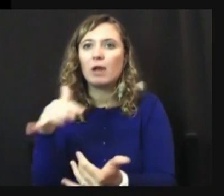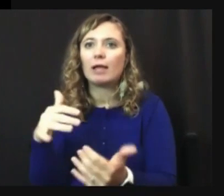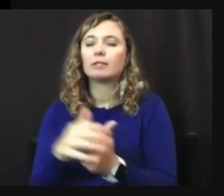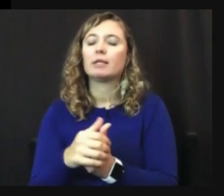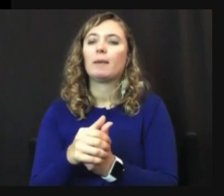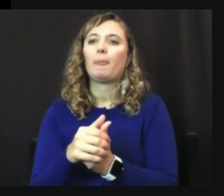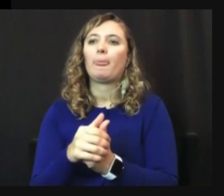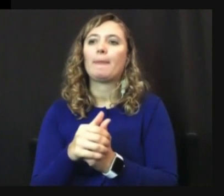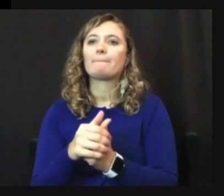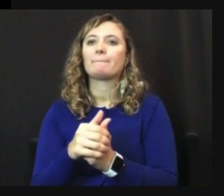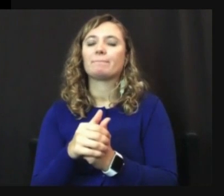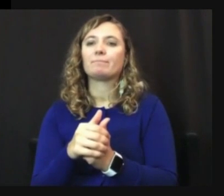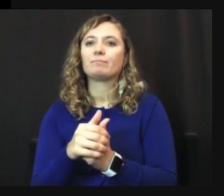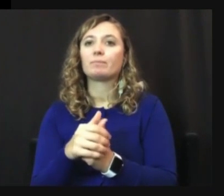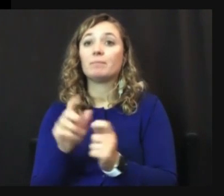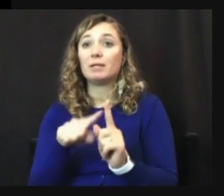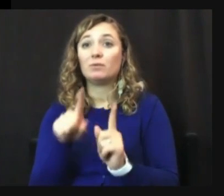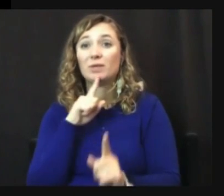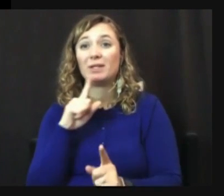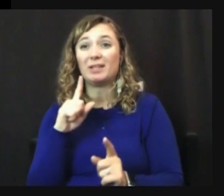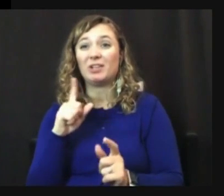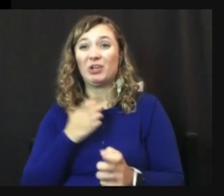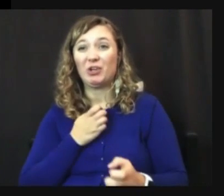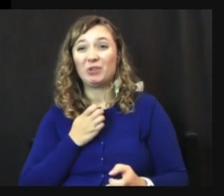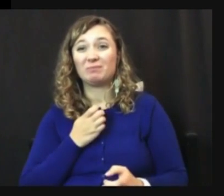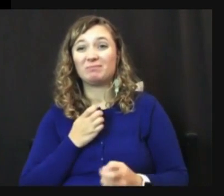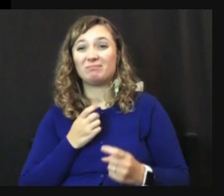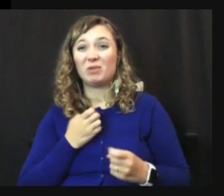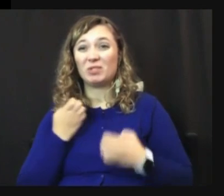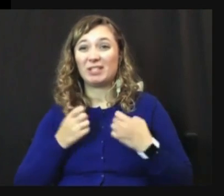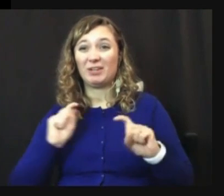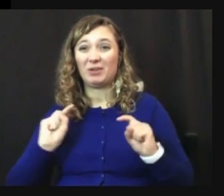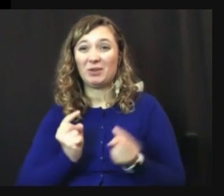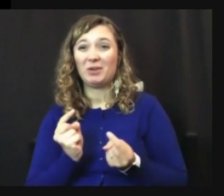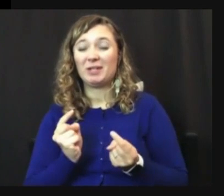you have been rejected that much.